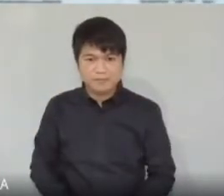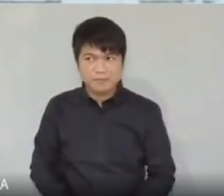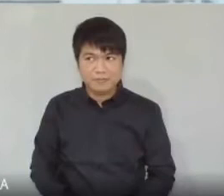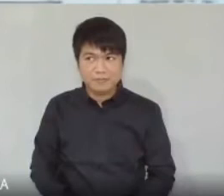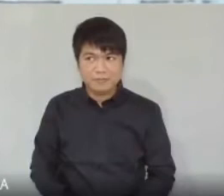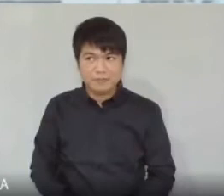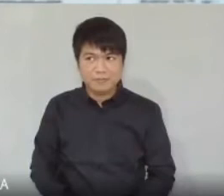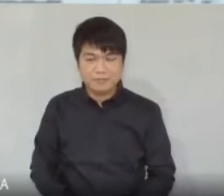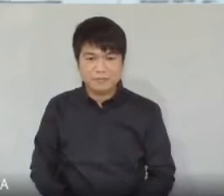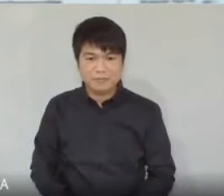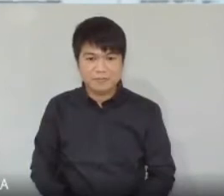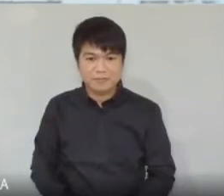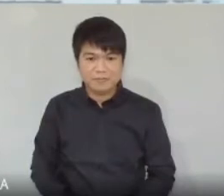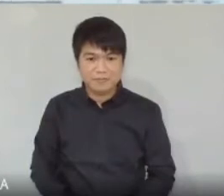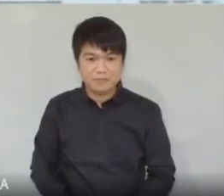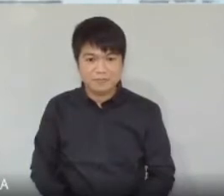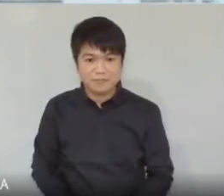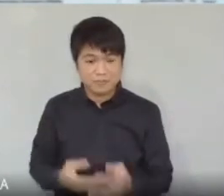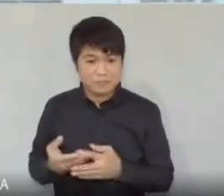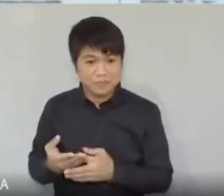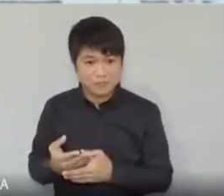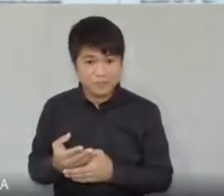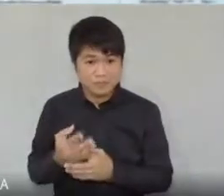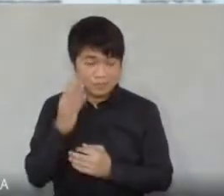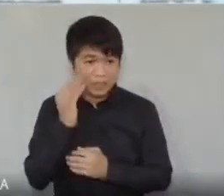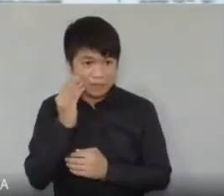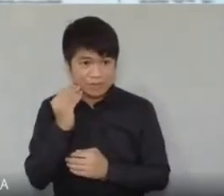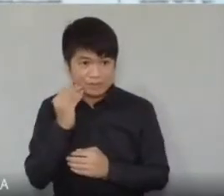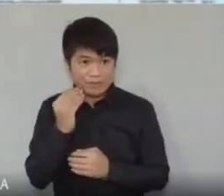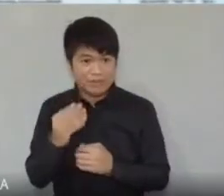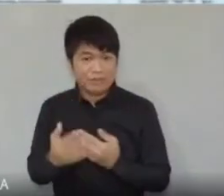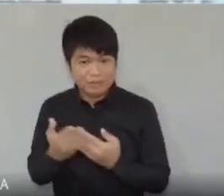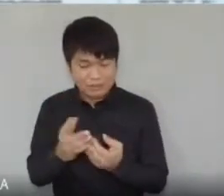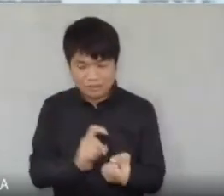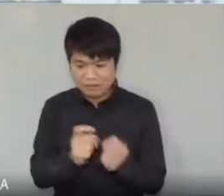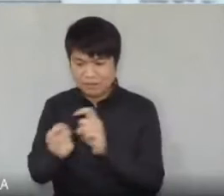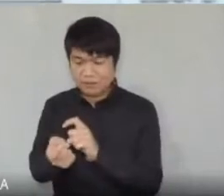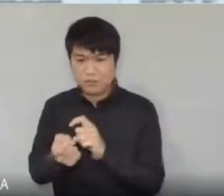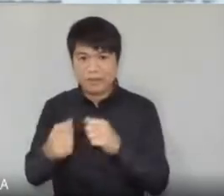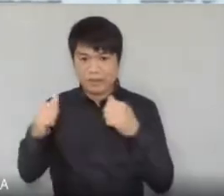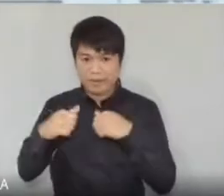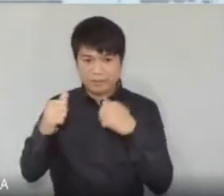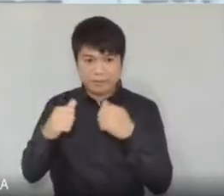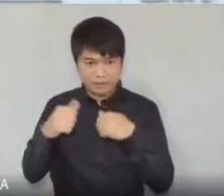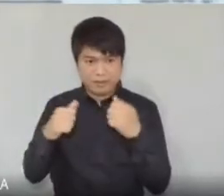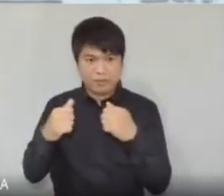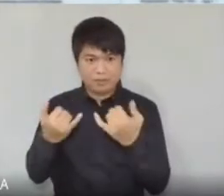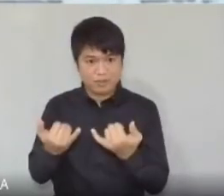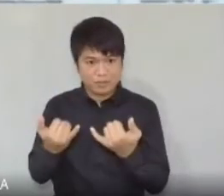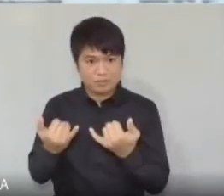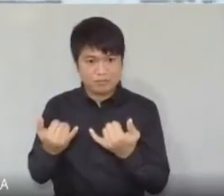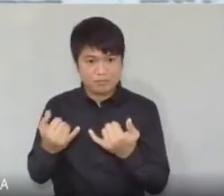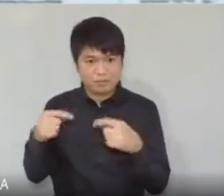norm, we know also as well the benefits of this telemedicine. For those who have no